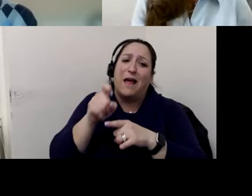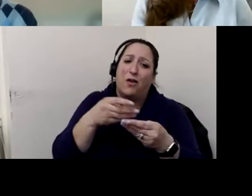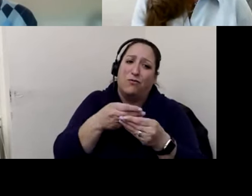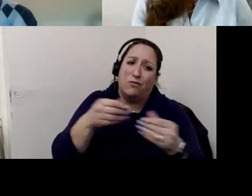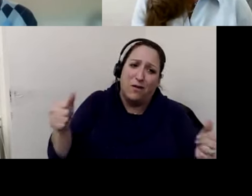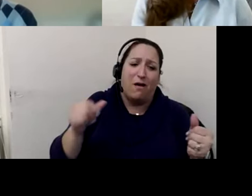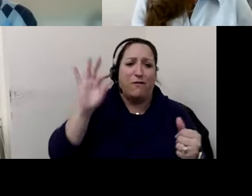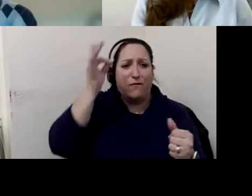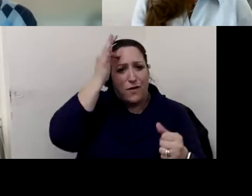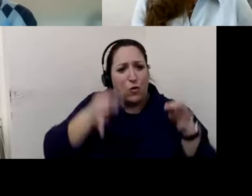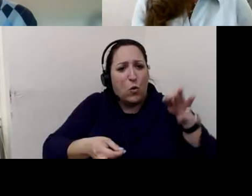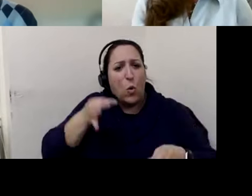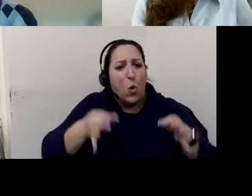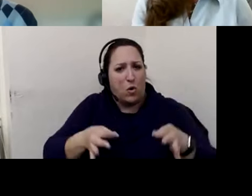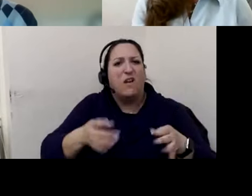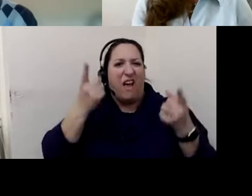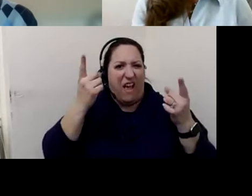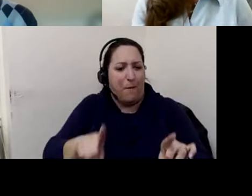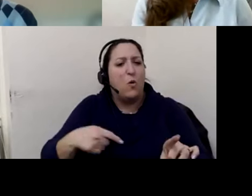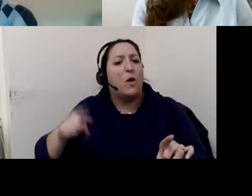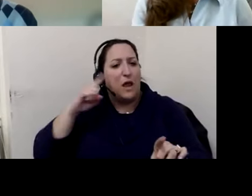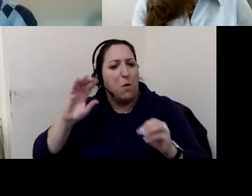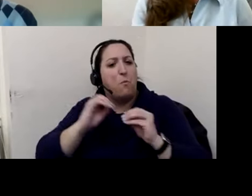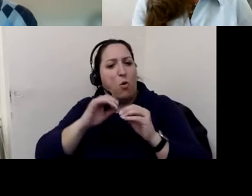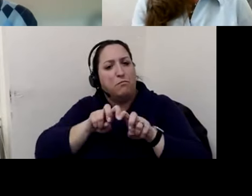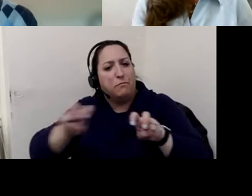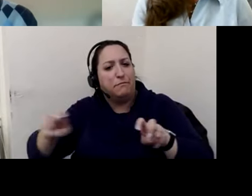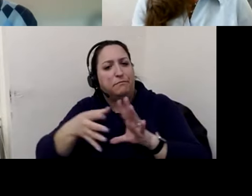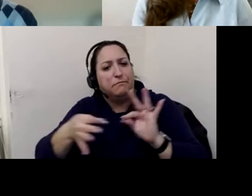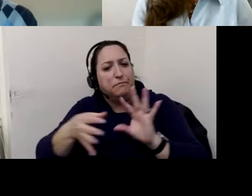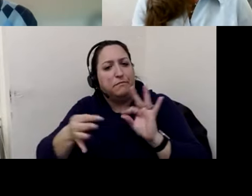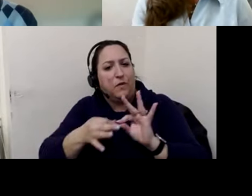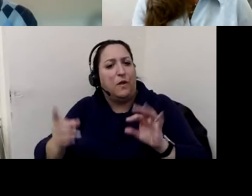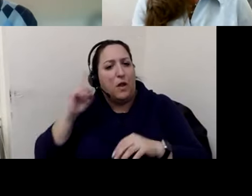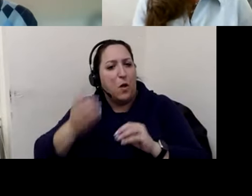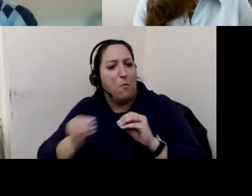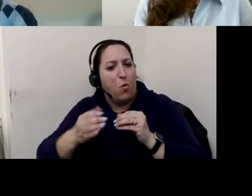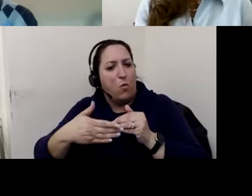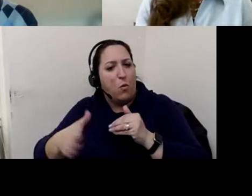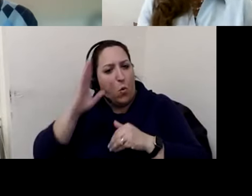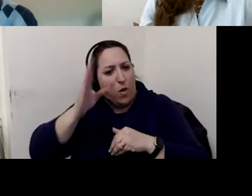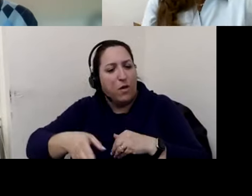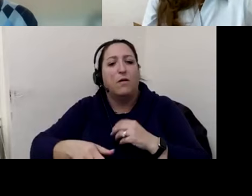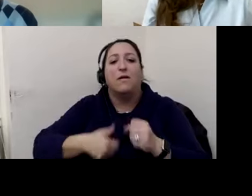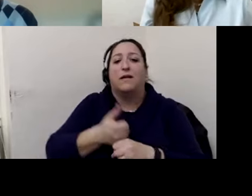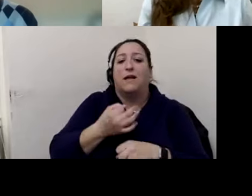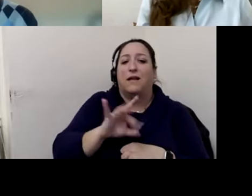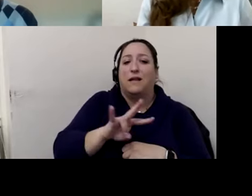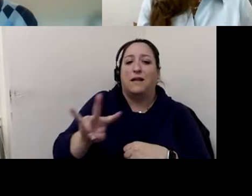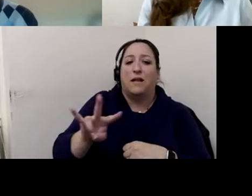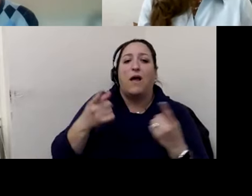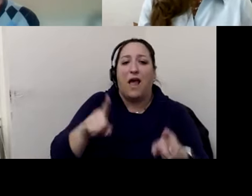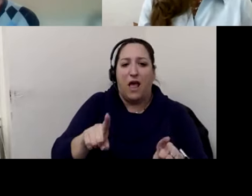court. And you will hear more about this from our panelists. By September of 1987, the closure of Willowbrook